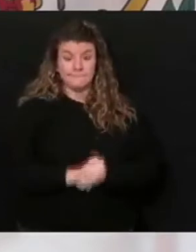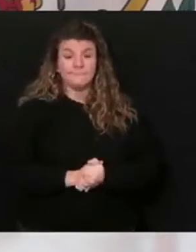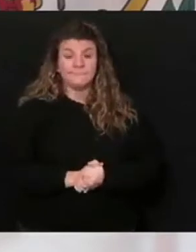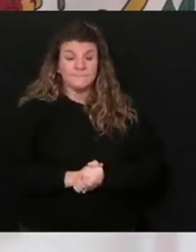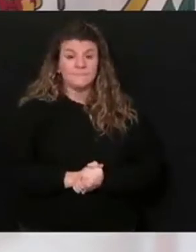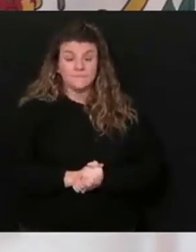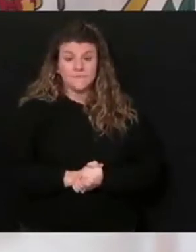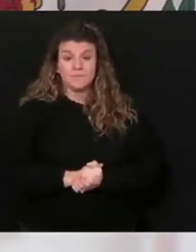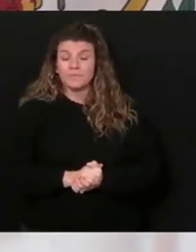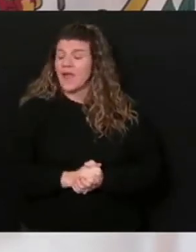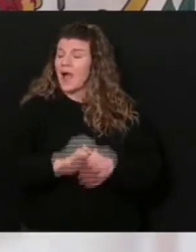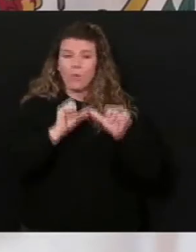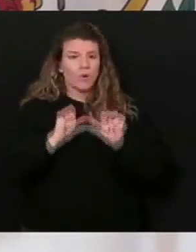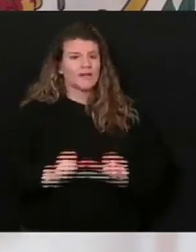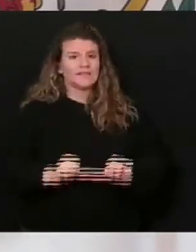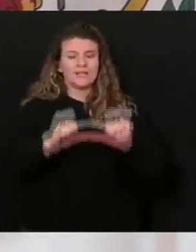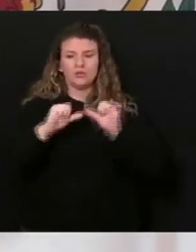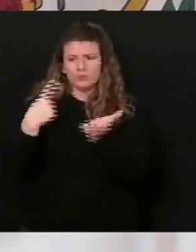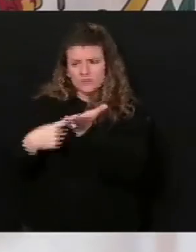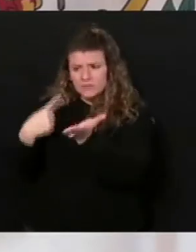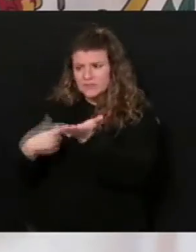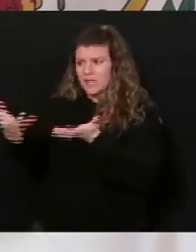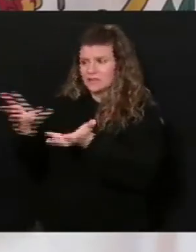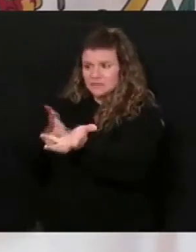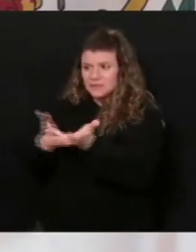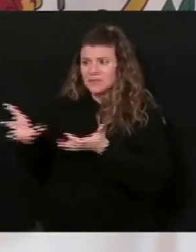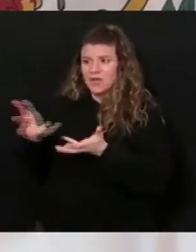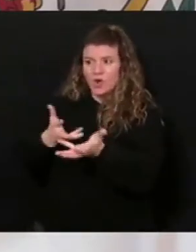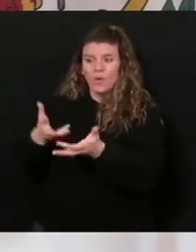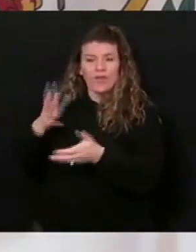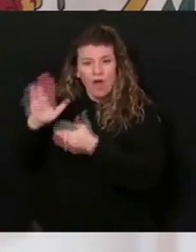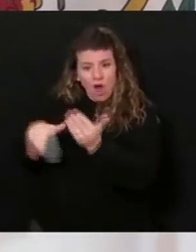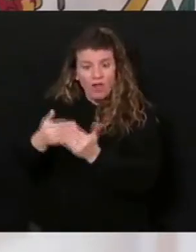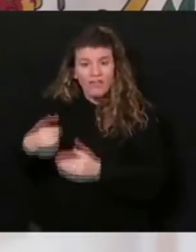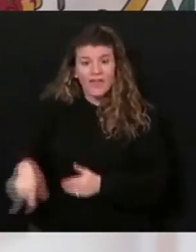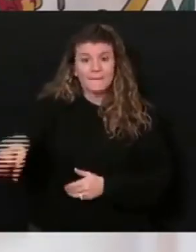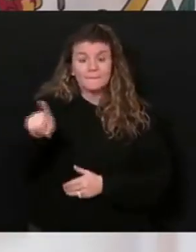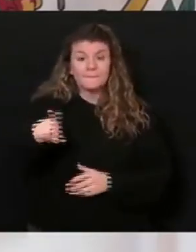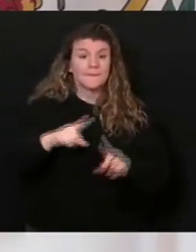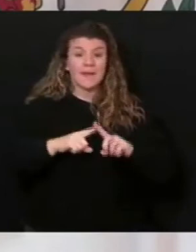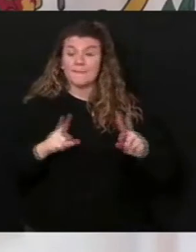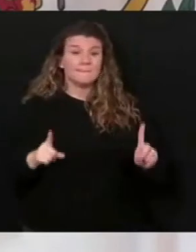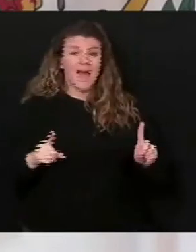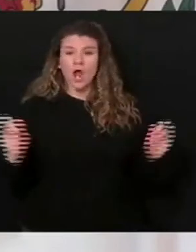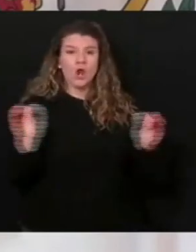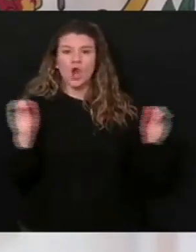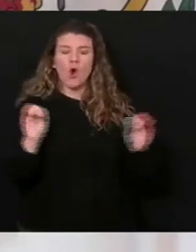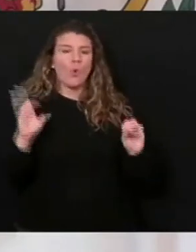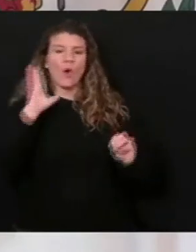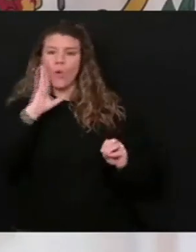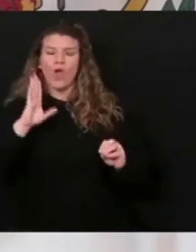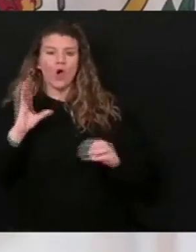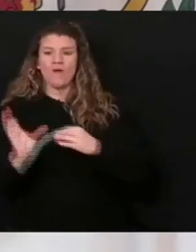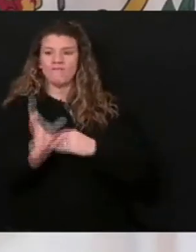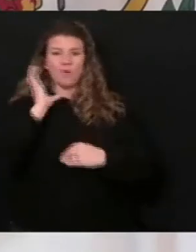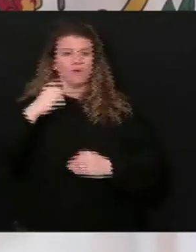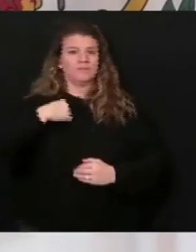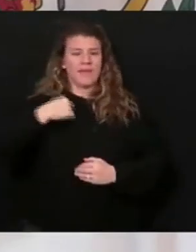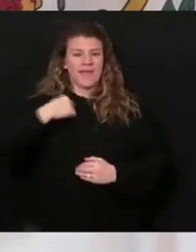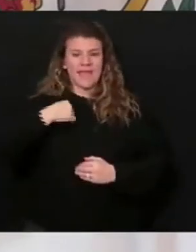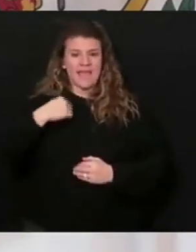I'll continue to talk to our educators, but I will not absolutely be bullied around by the teachers'